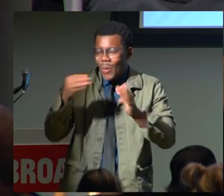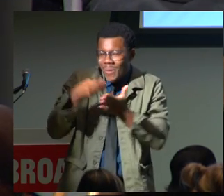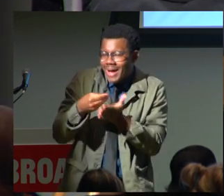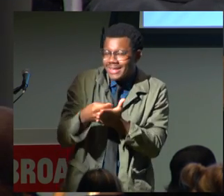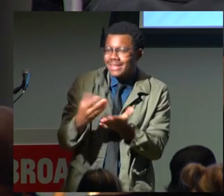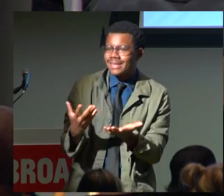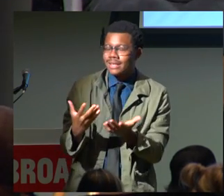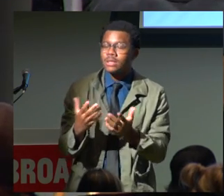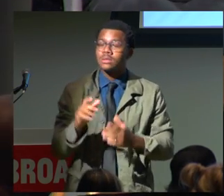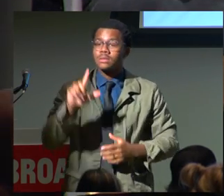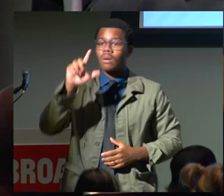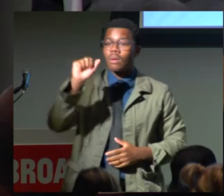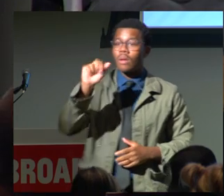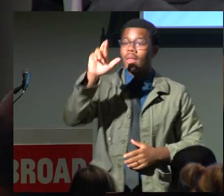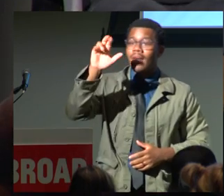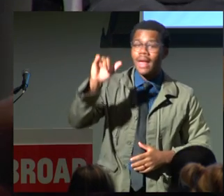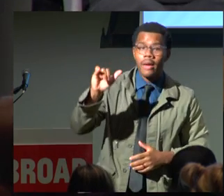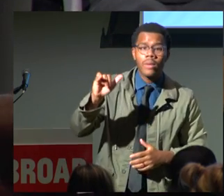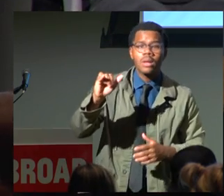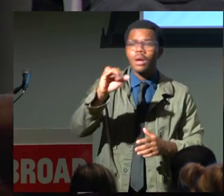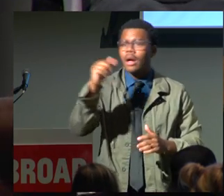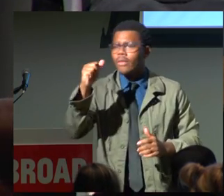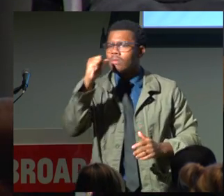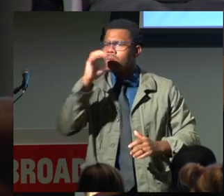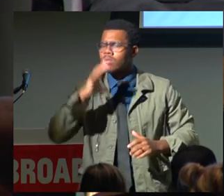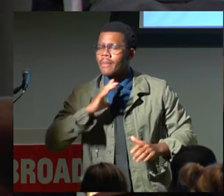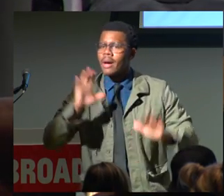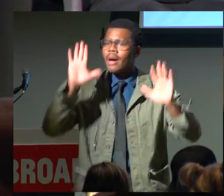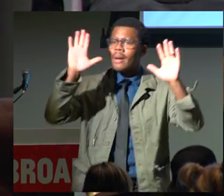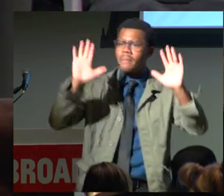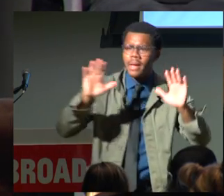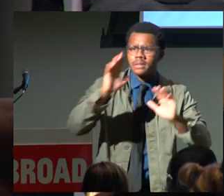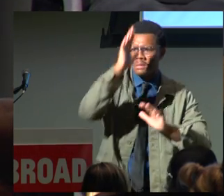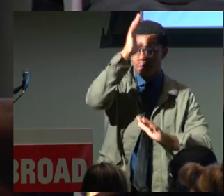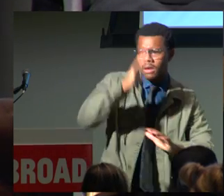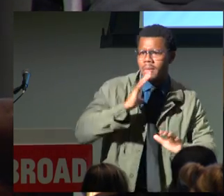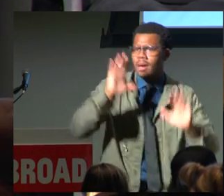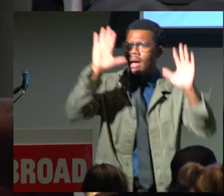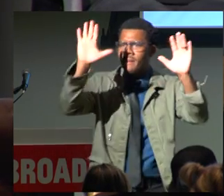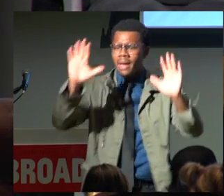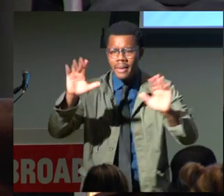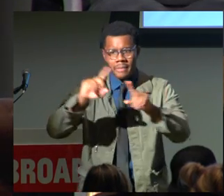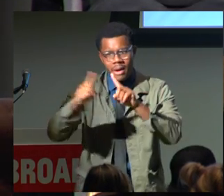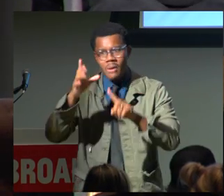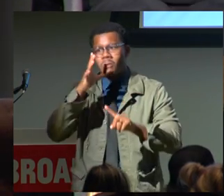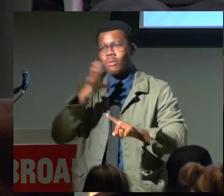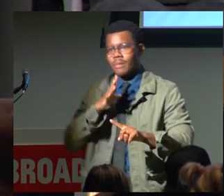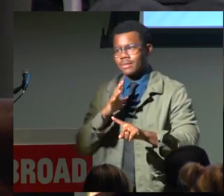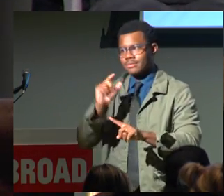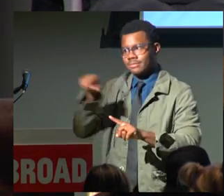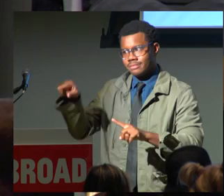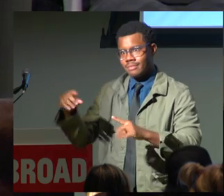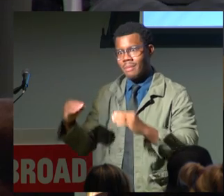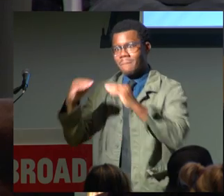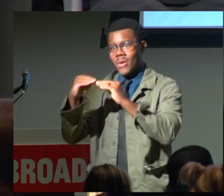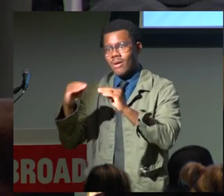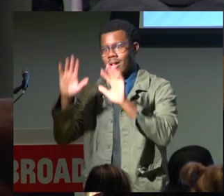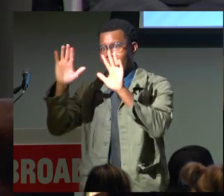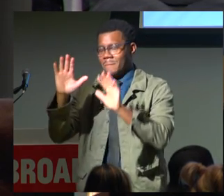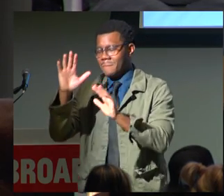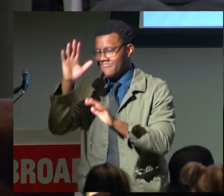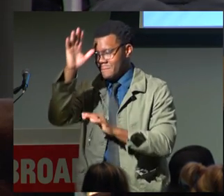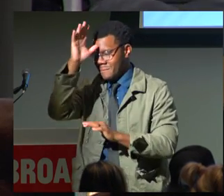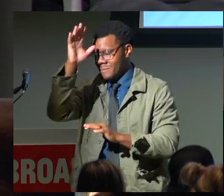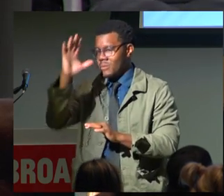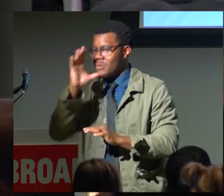the lovely, amazing women who work for him and men, but there's way more amazing women that could go. Well, there's amazing men too. I don't want to say anything